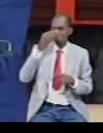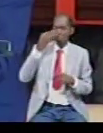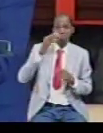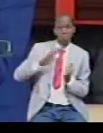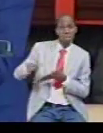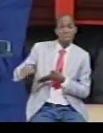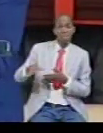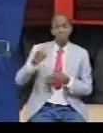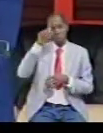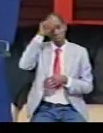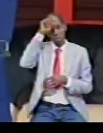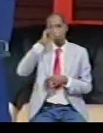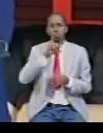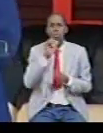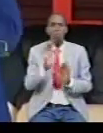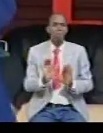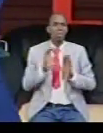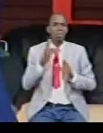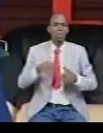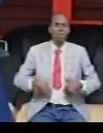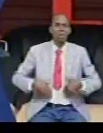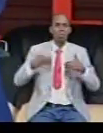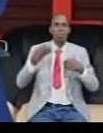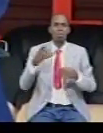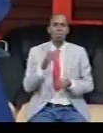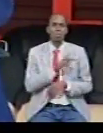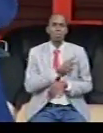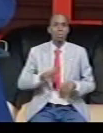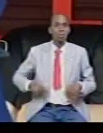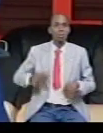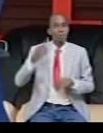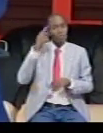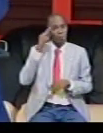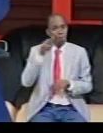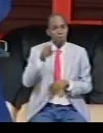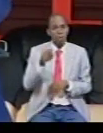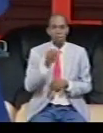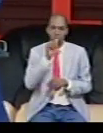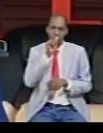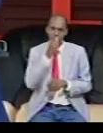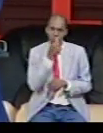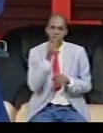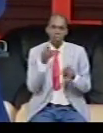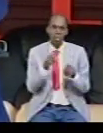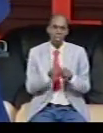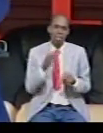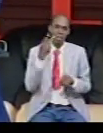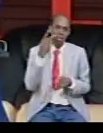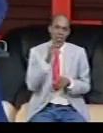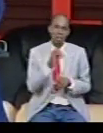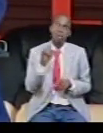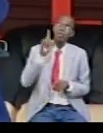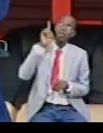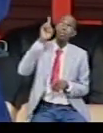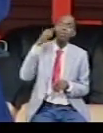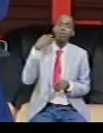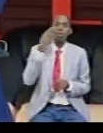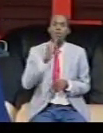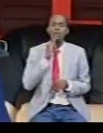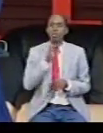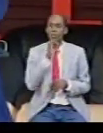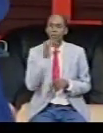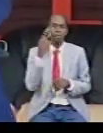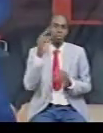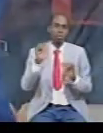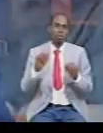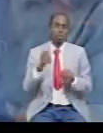king, for he endured as seeing him who is invisible. The Lord